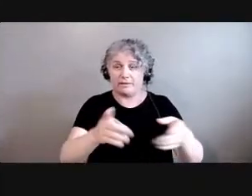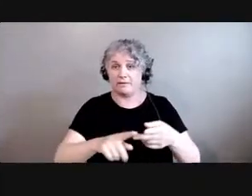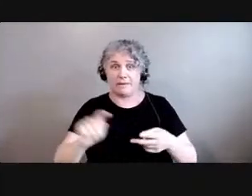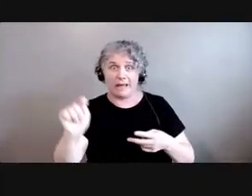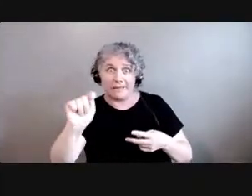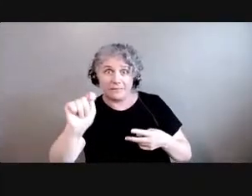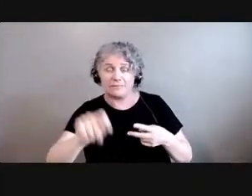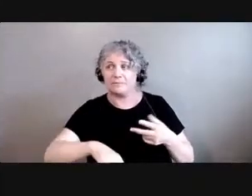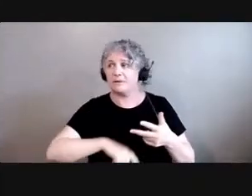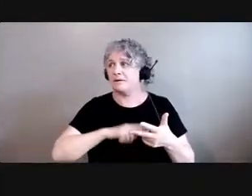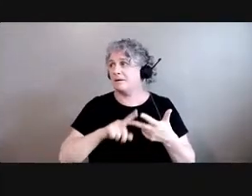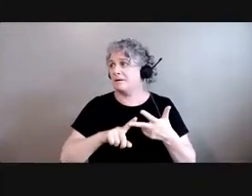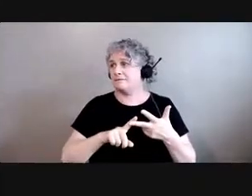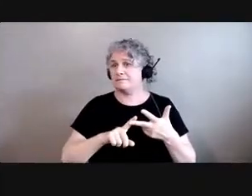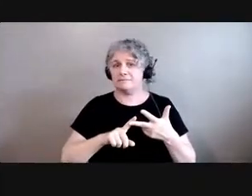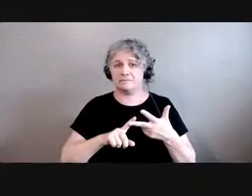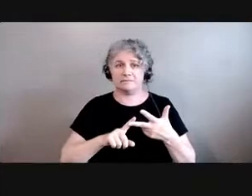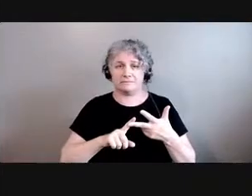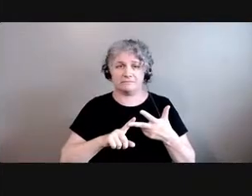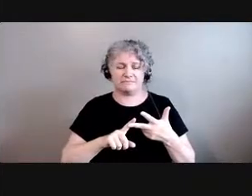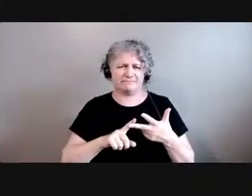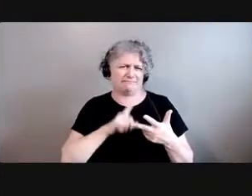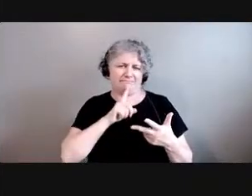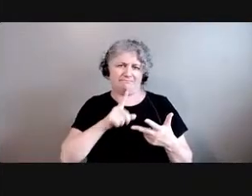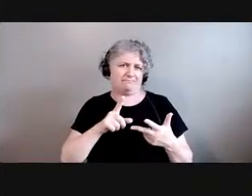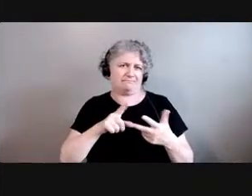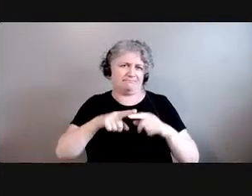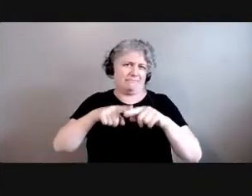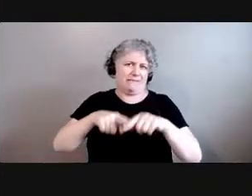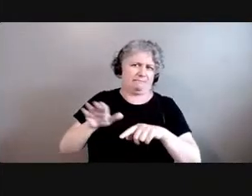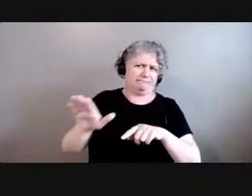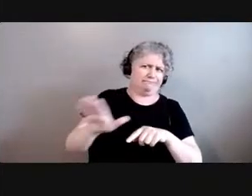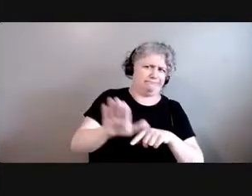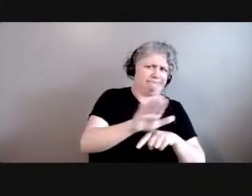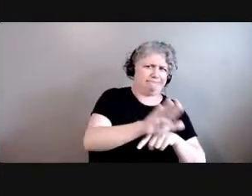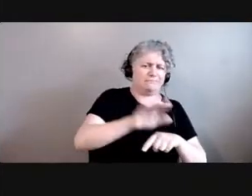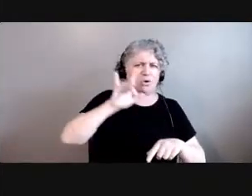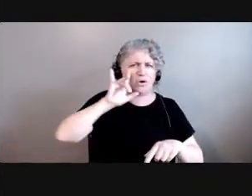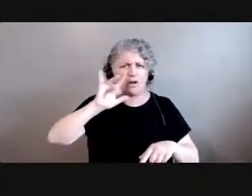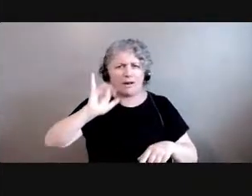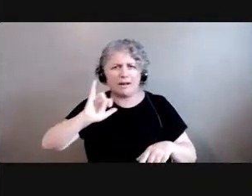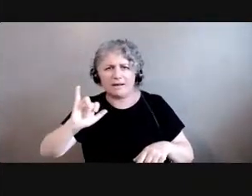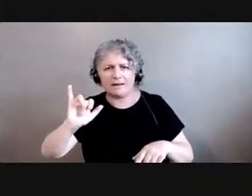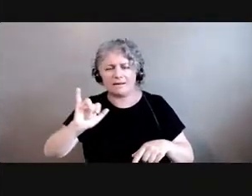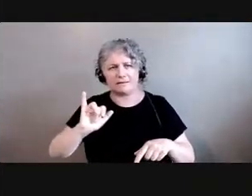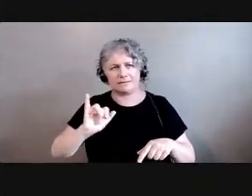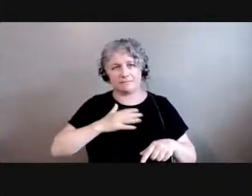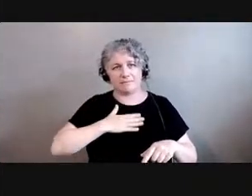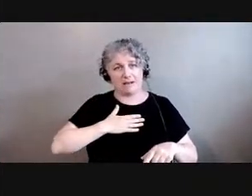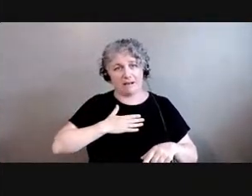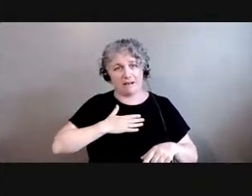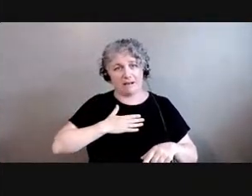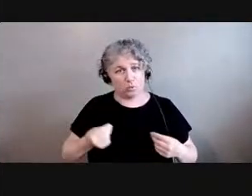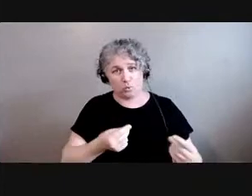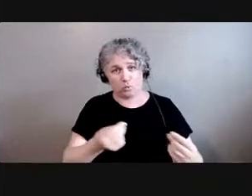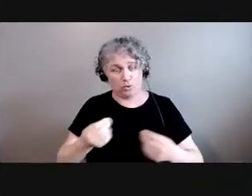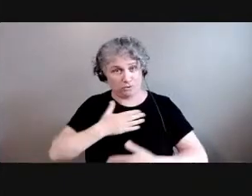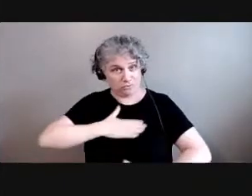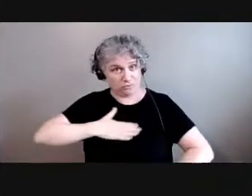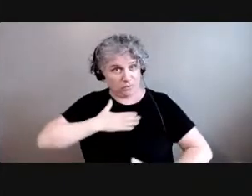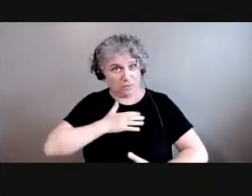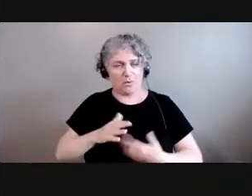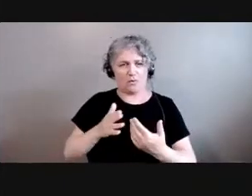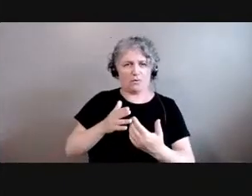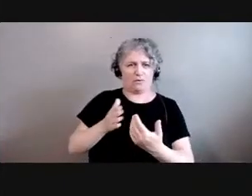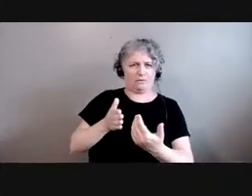too, that makes a huge difference as to whether, that's going to make the day a bit more enjoyable also, as long as you can